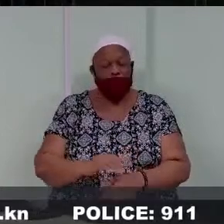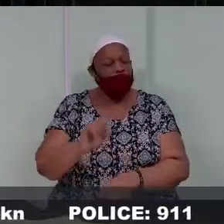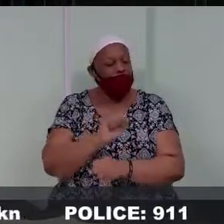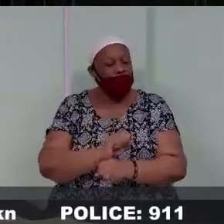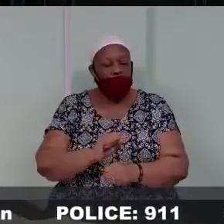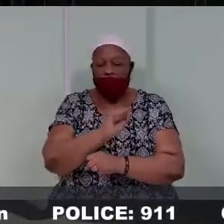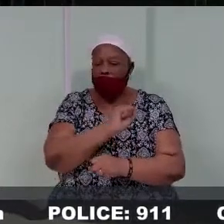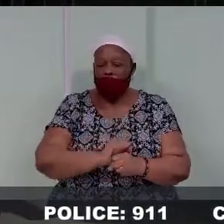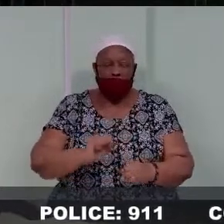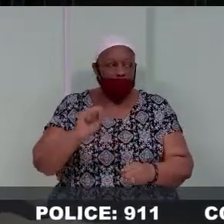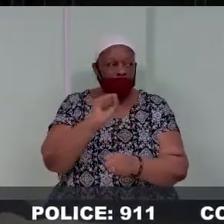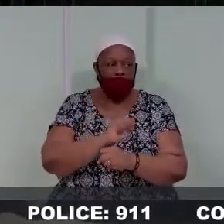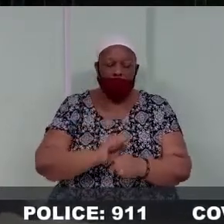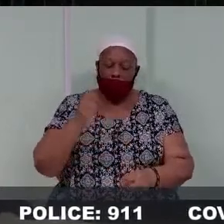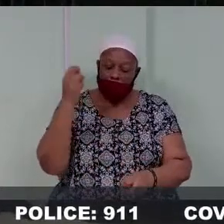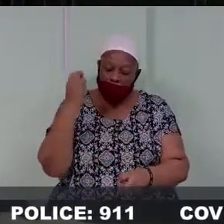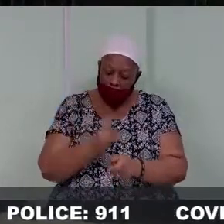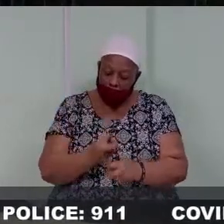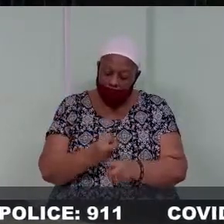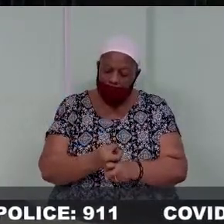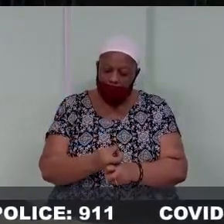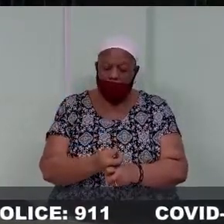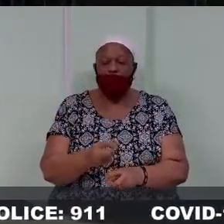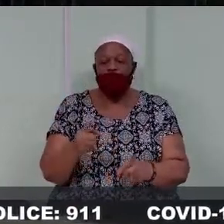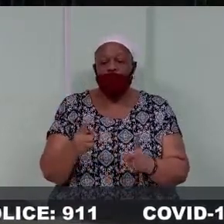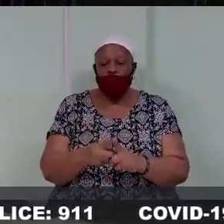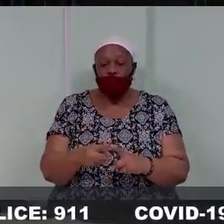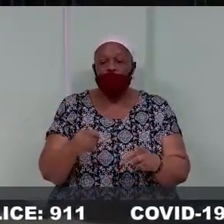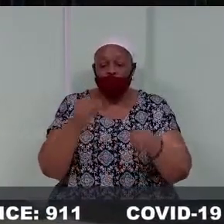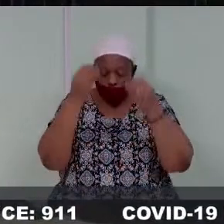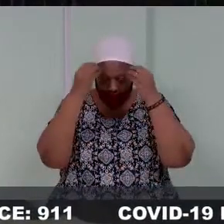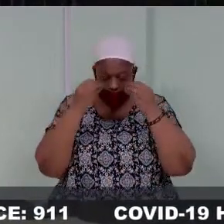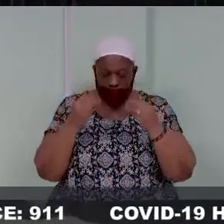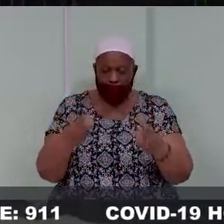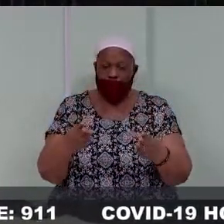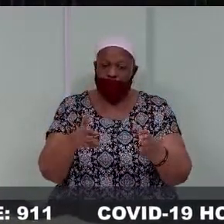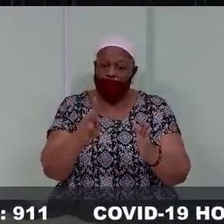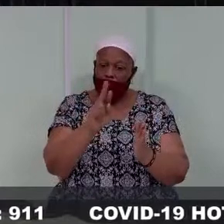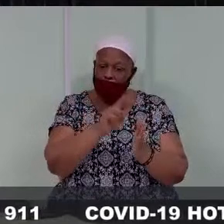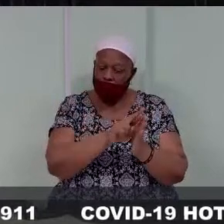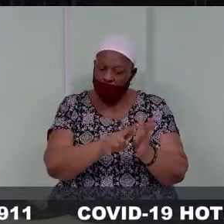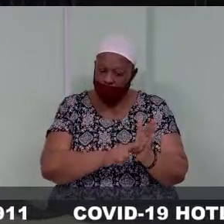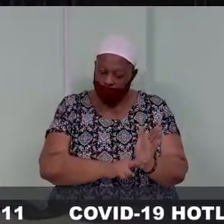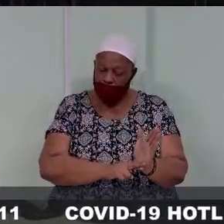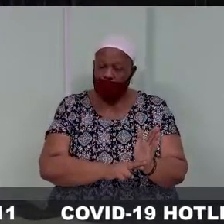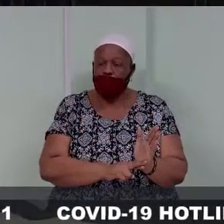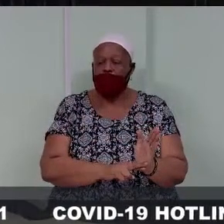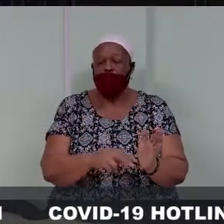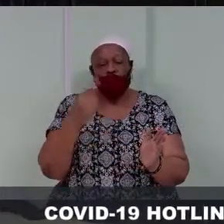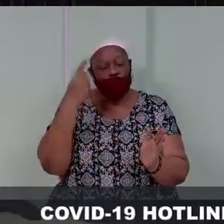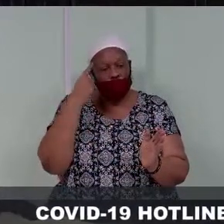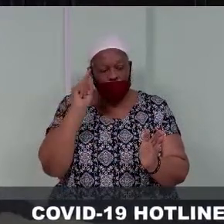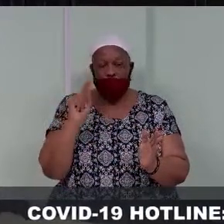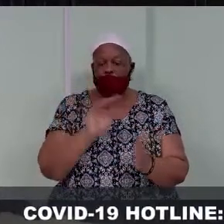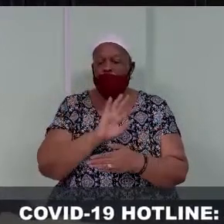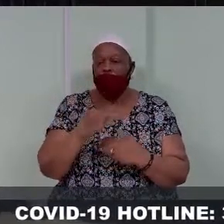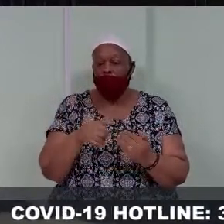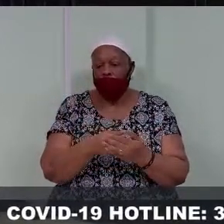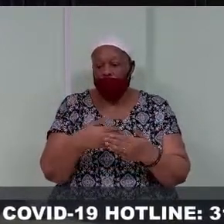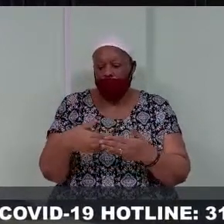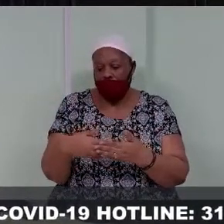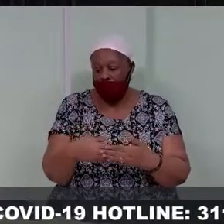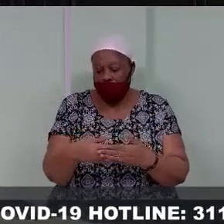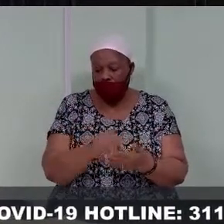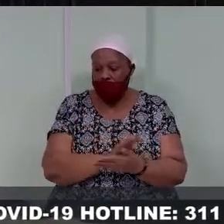tirelessly to meet the COVID-19 protocols and the minimum standards of service for the early childhood sector in